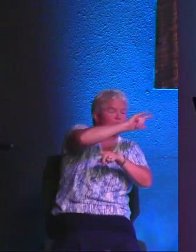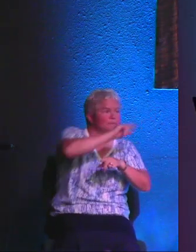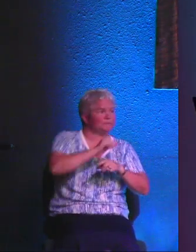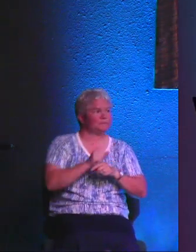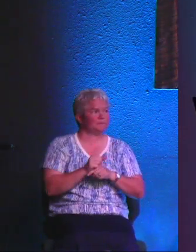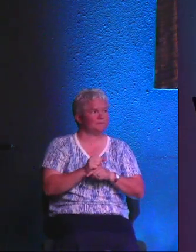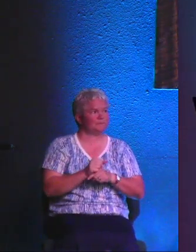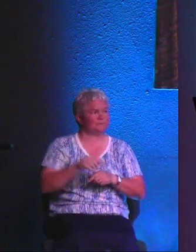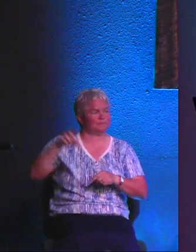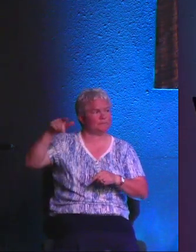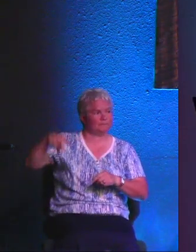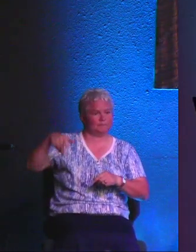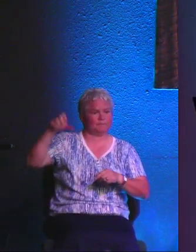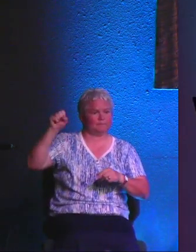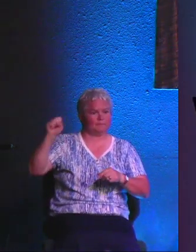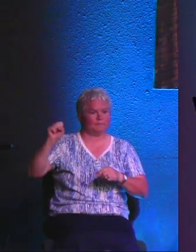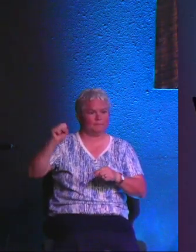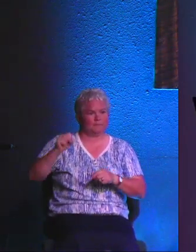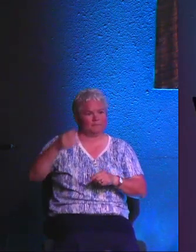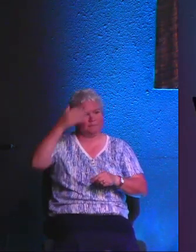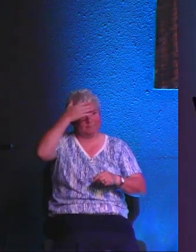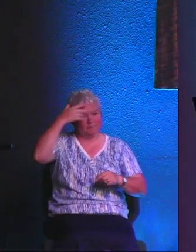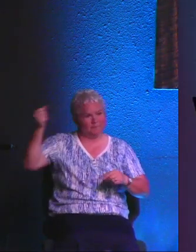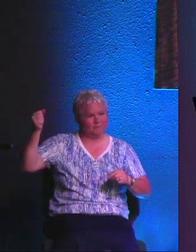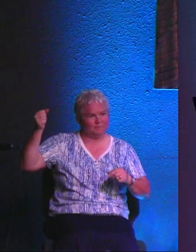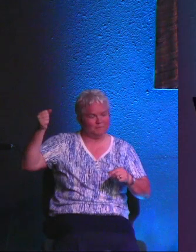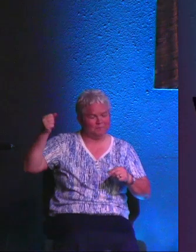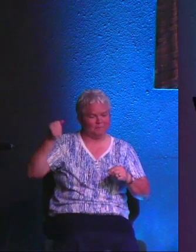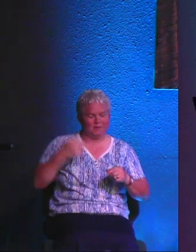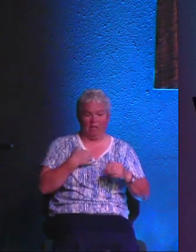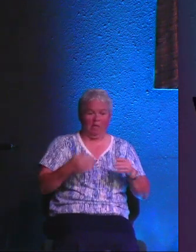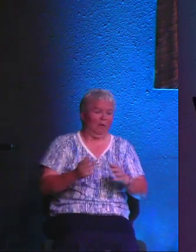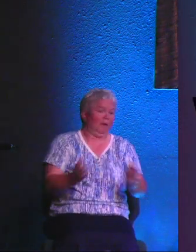was. P.S. Sure is hot down here.